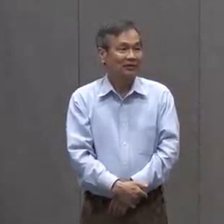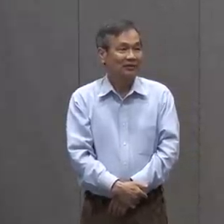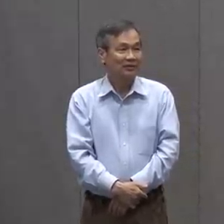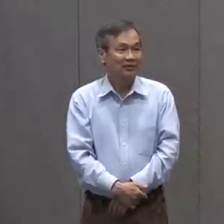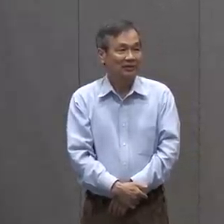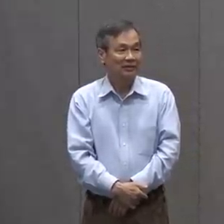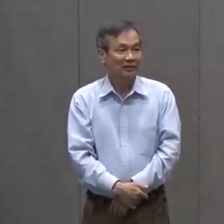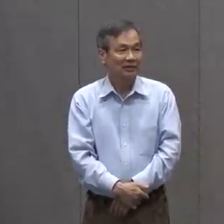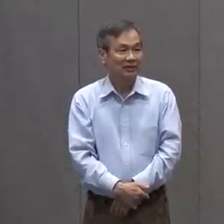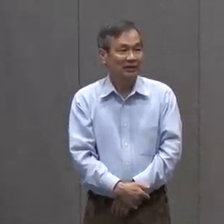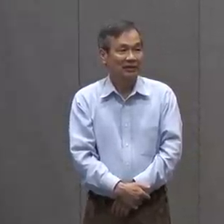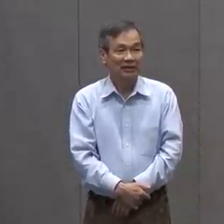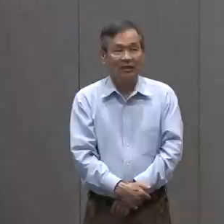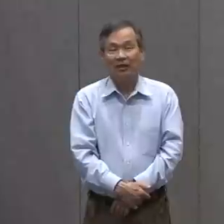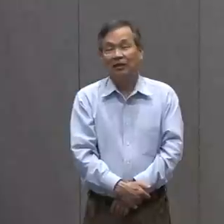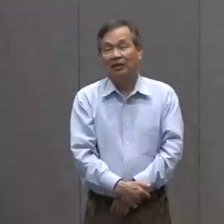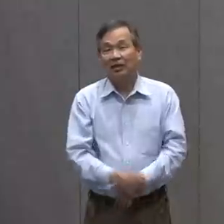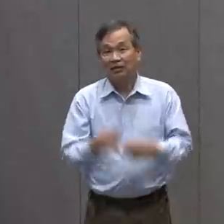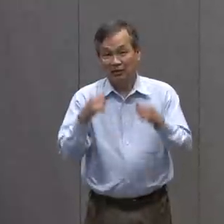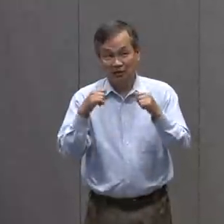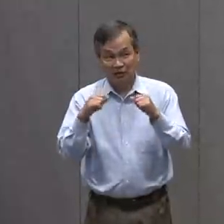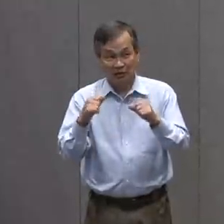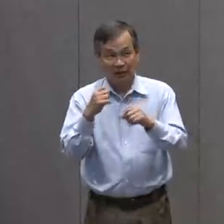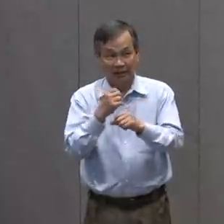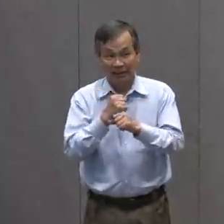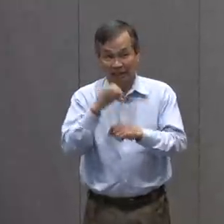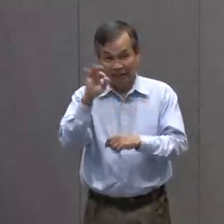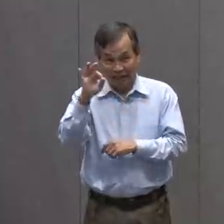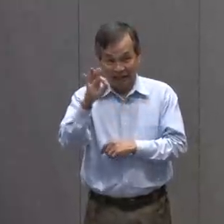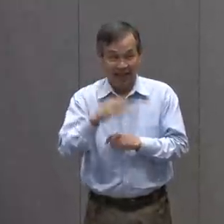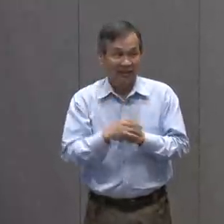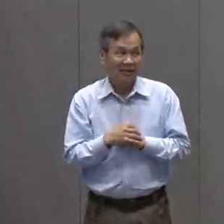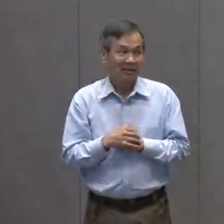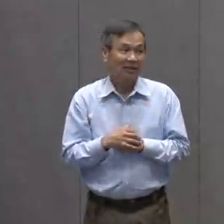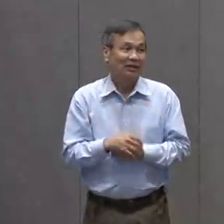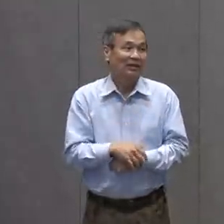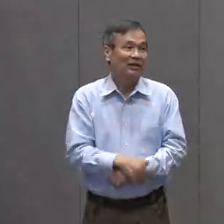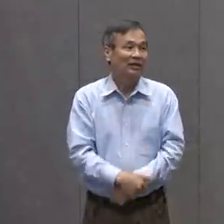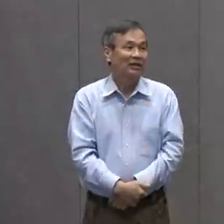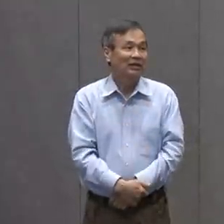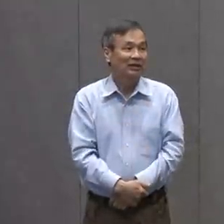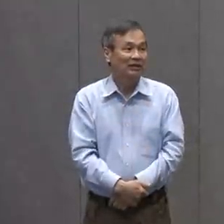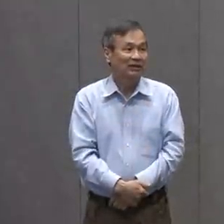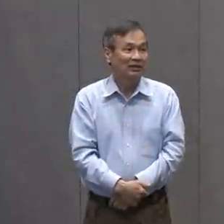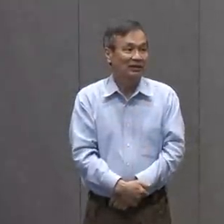Okay. So we want a 9. We want a 9. No. Or maybe a 5 no. to block her. I don't know.